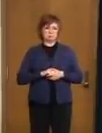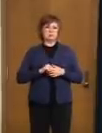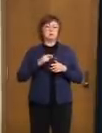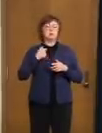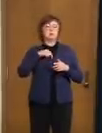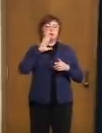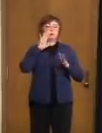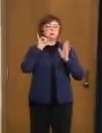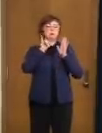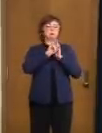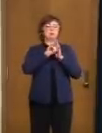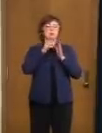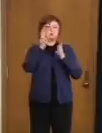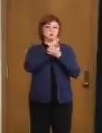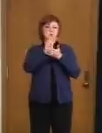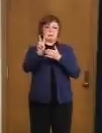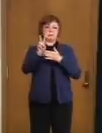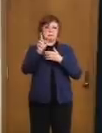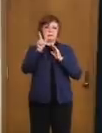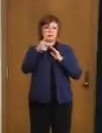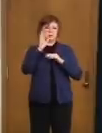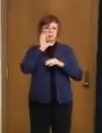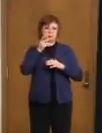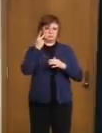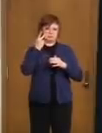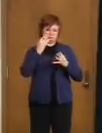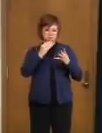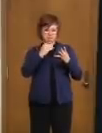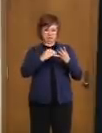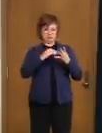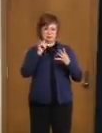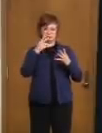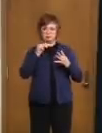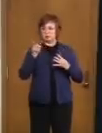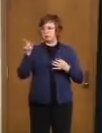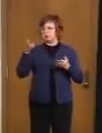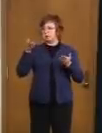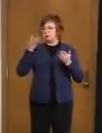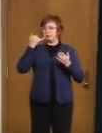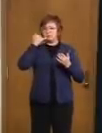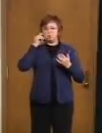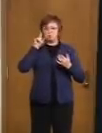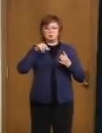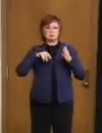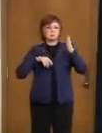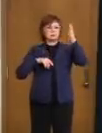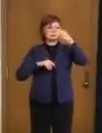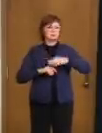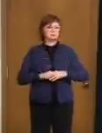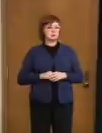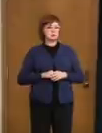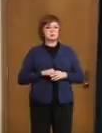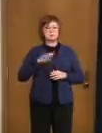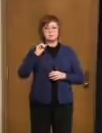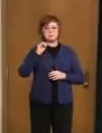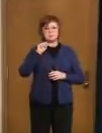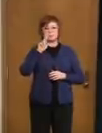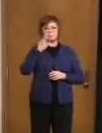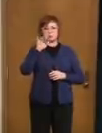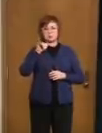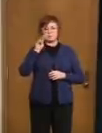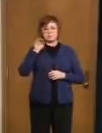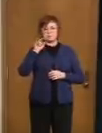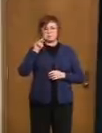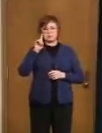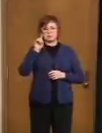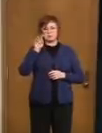weeks. We'll go to the phone lines for our next question. Operator? We have Mary Mandrick with the Leader Post.